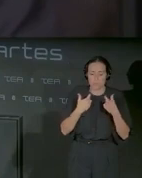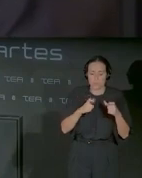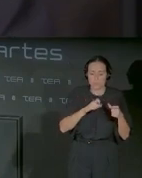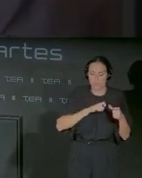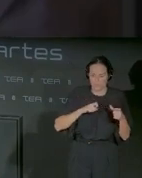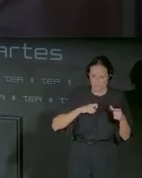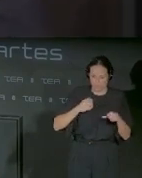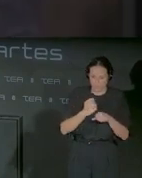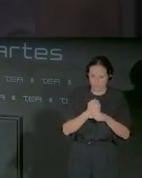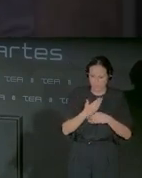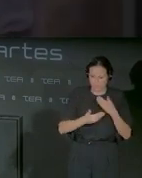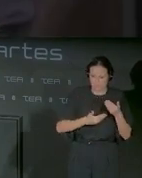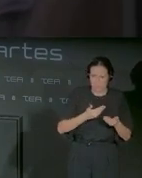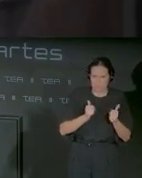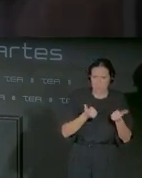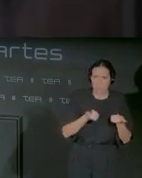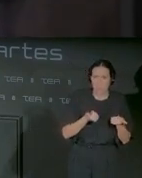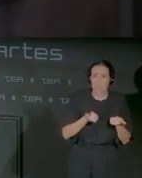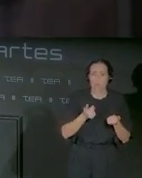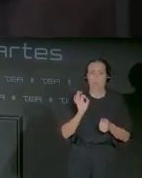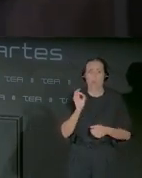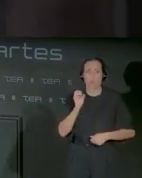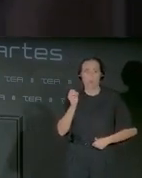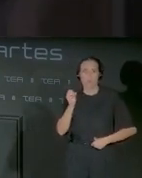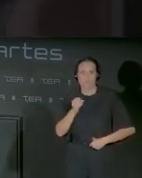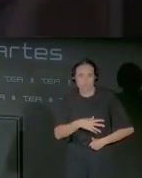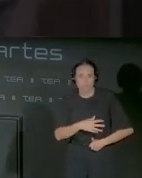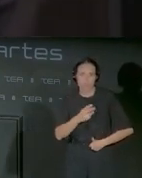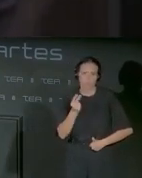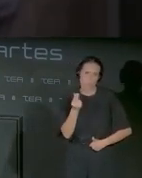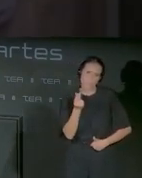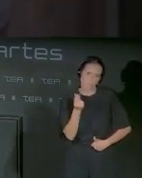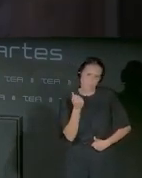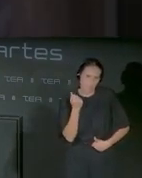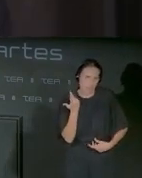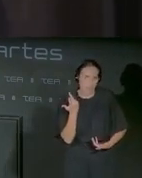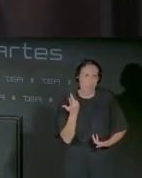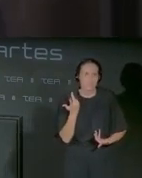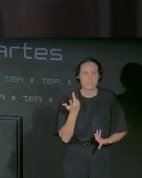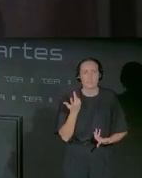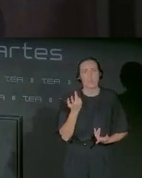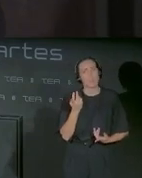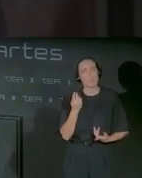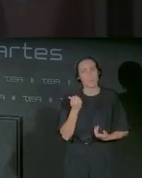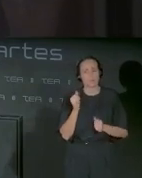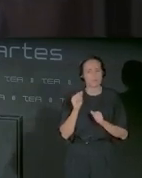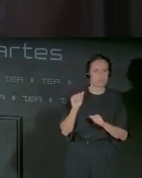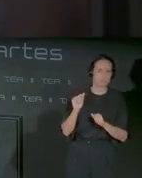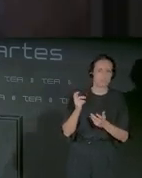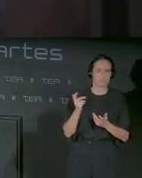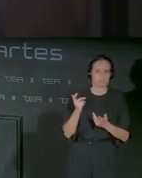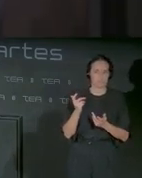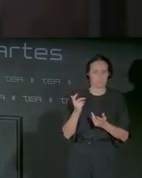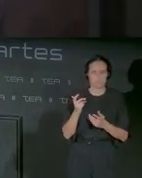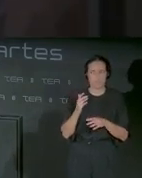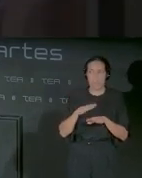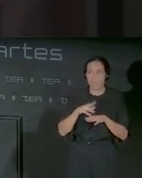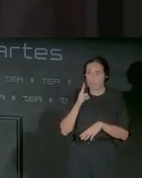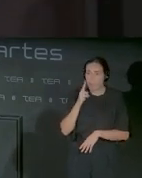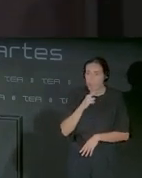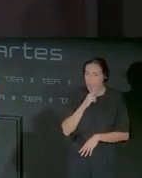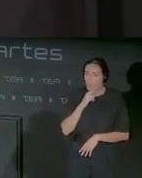video game sector, they are quite reluctant to go there. So it's good to try to engage that, but it's very difficult. And I don't know exactly how